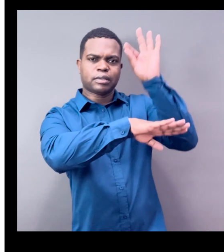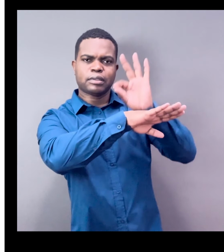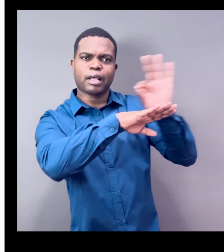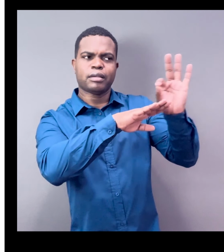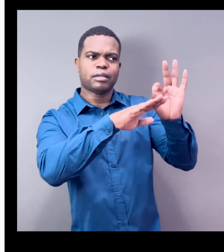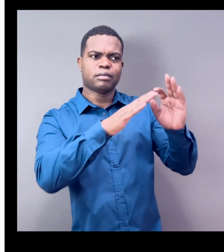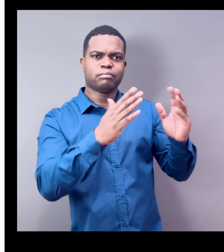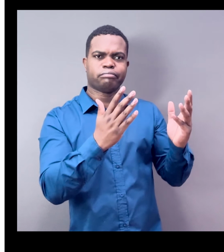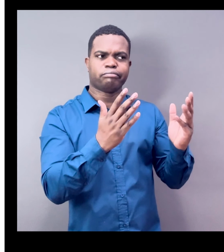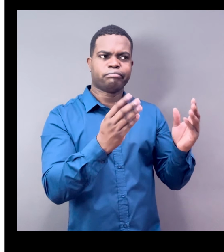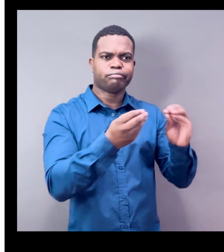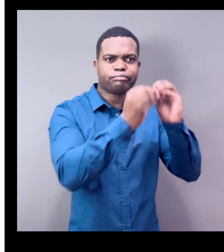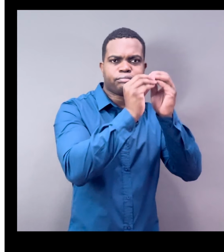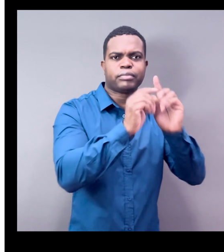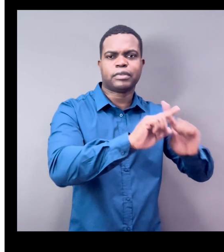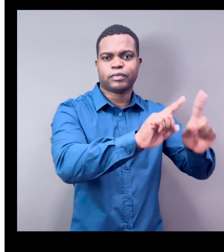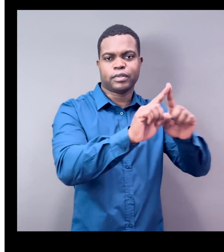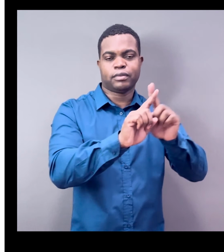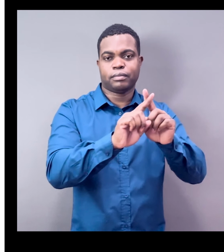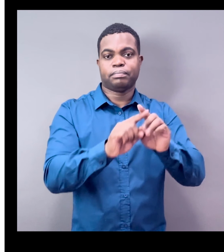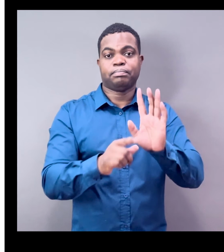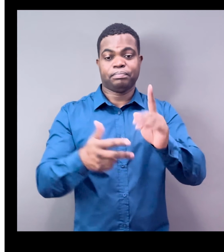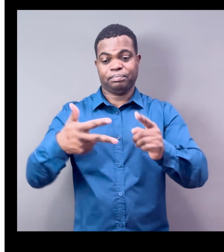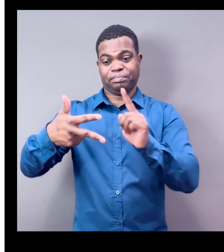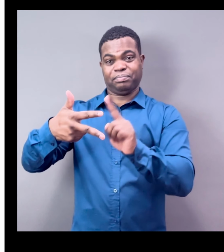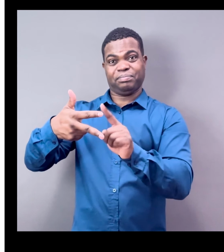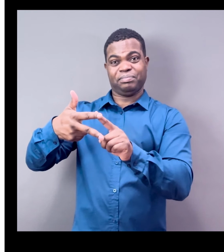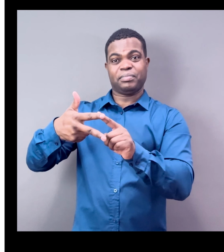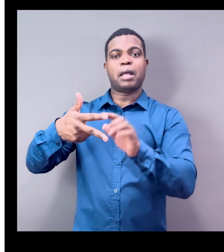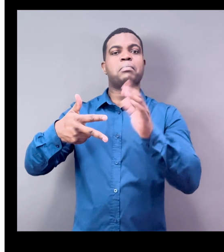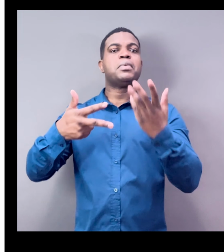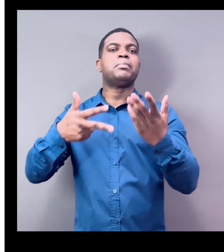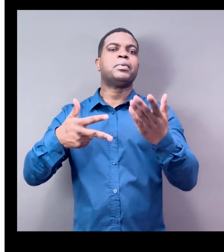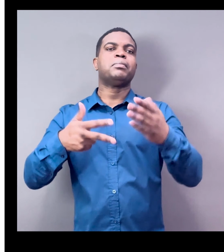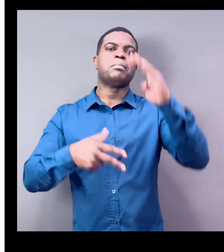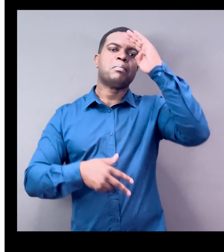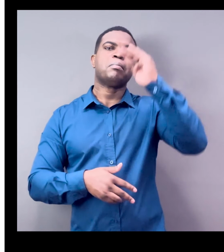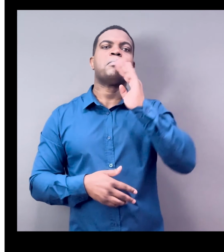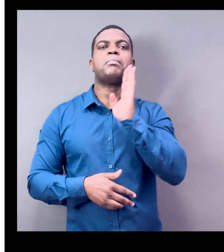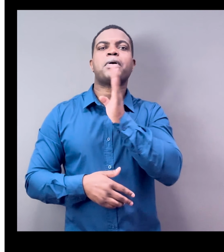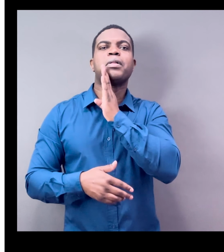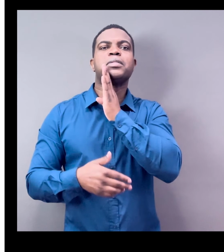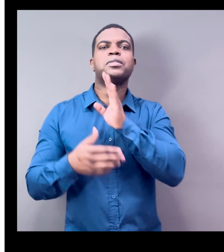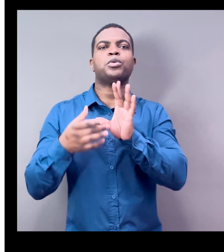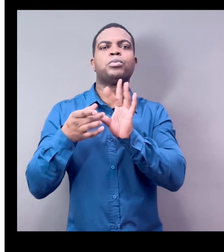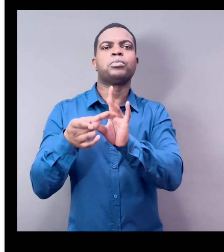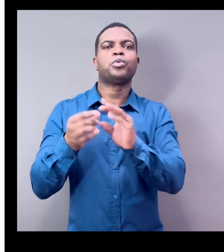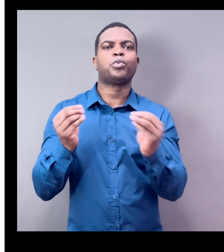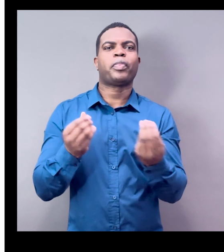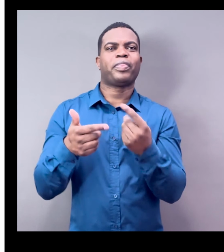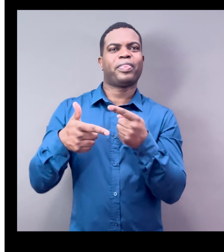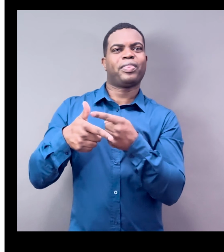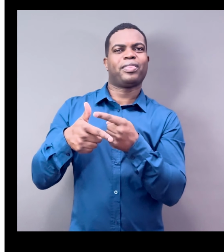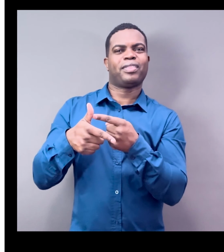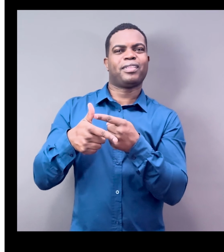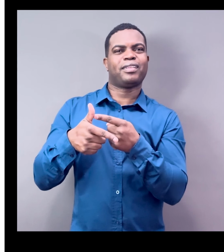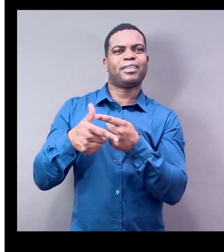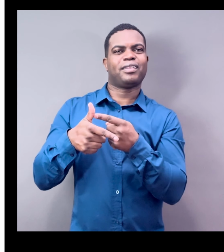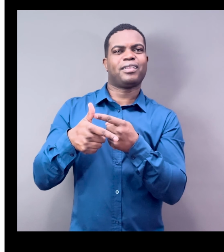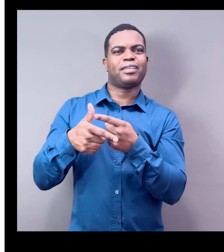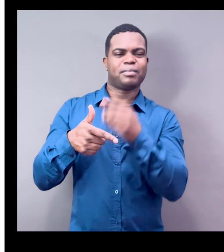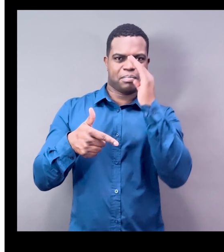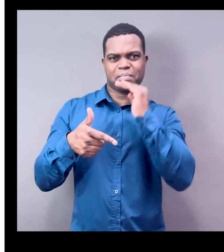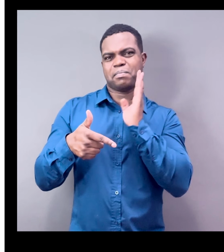Secondary stakeholders could be the parents of these youths. It could be the partners of